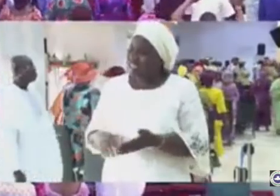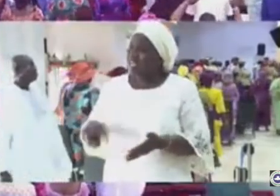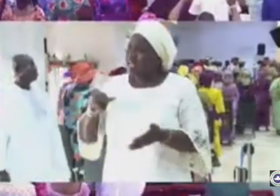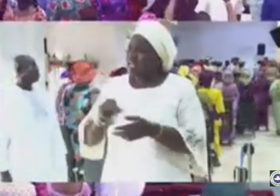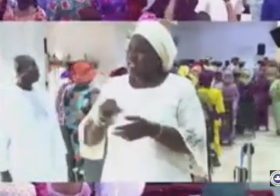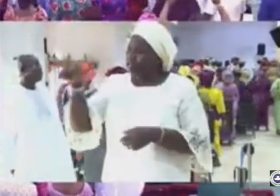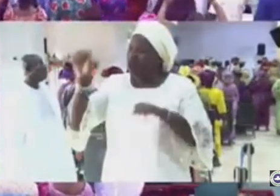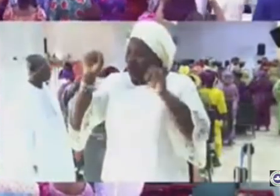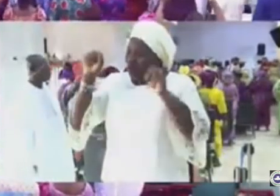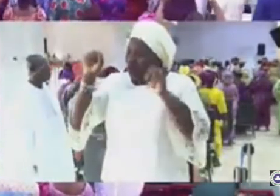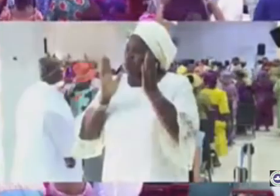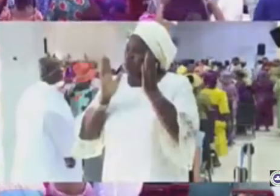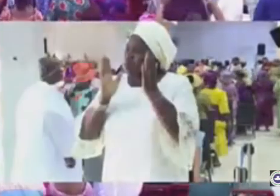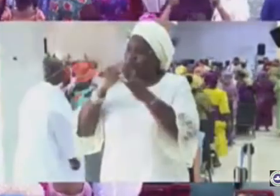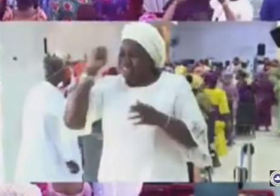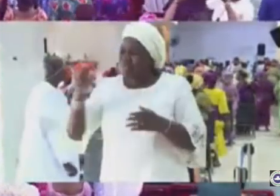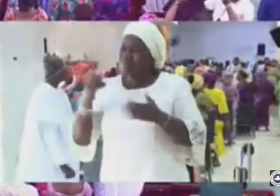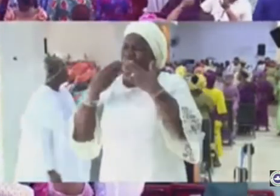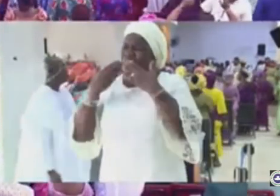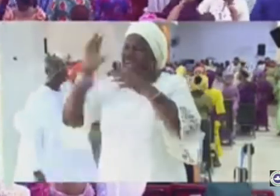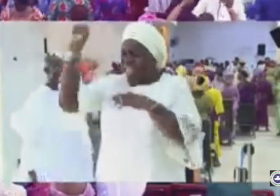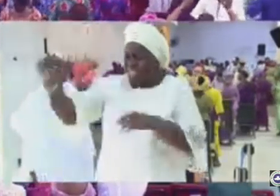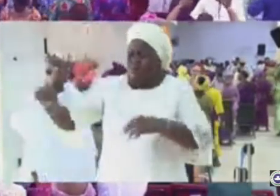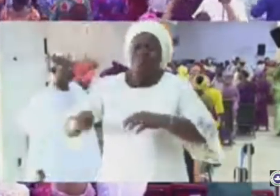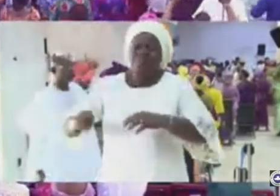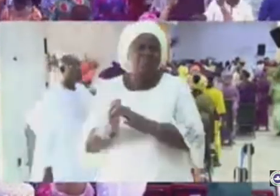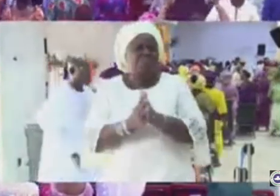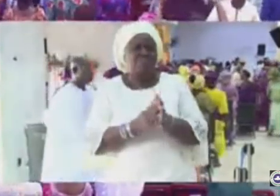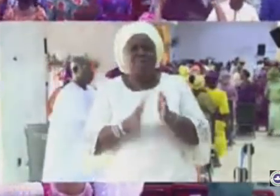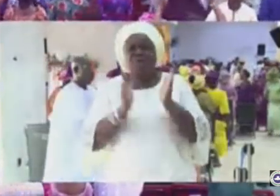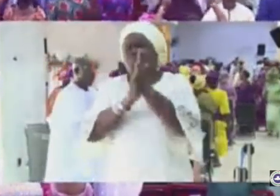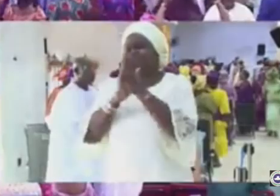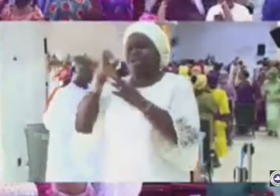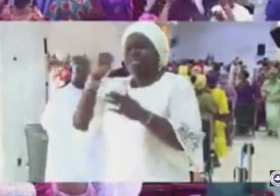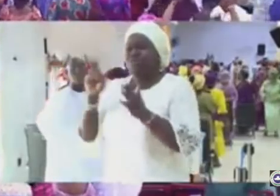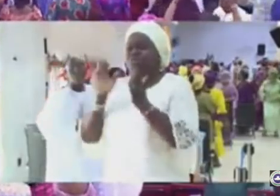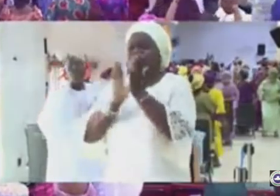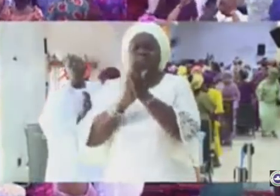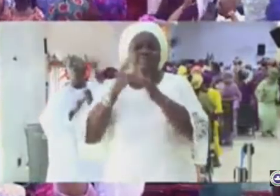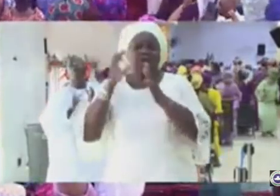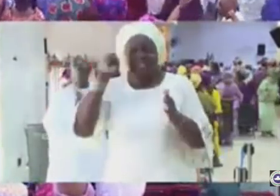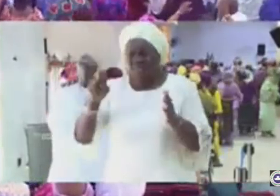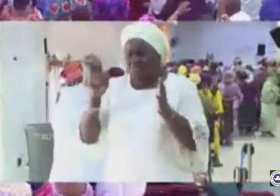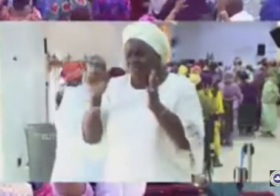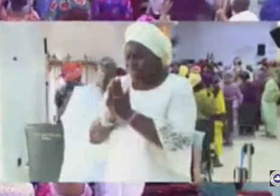Thank him that you have obtained mercy. Praise him, praise him.